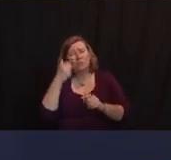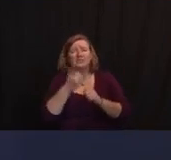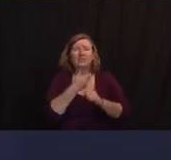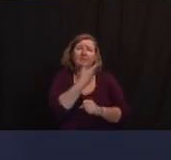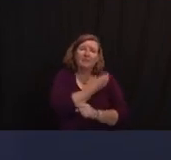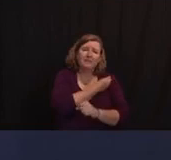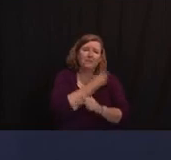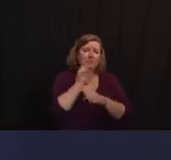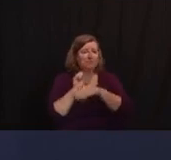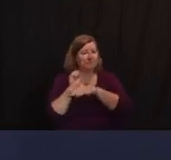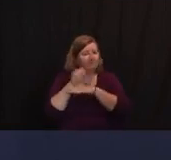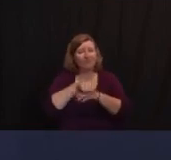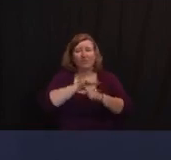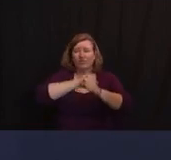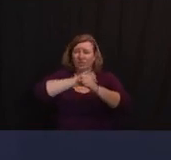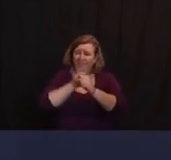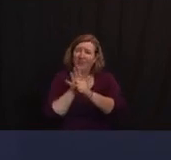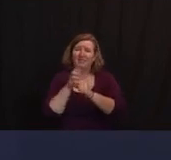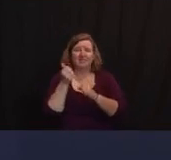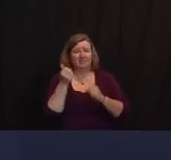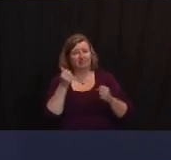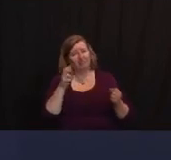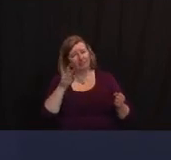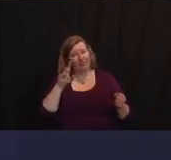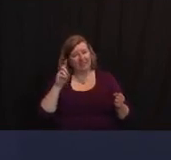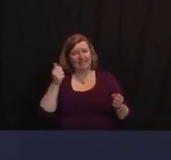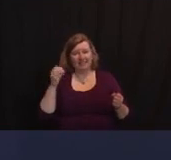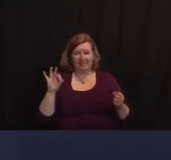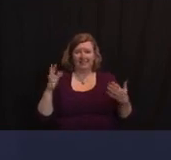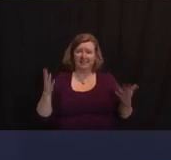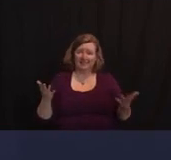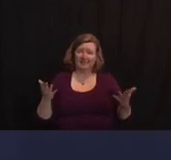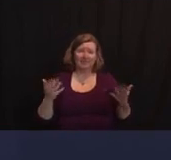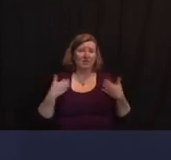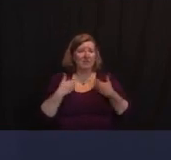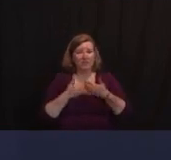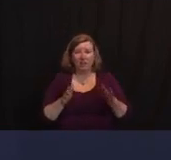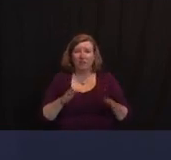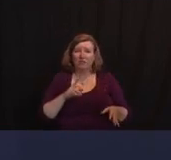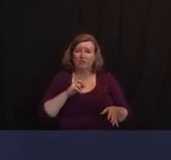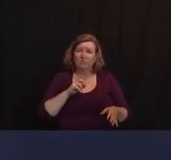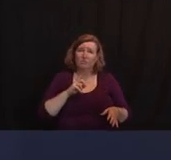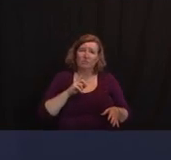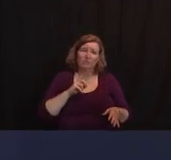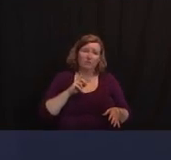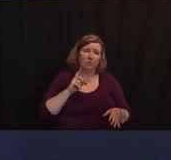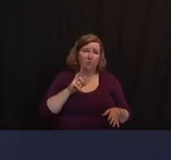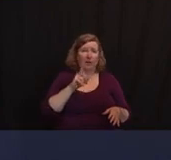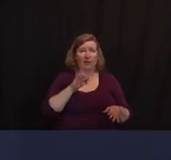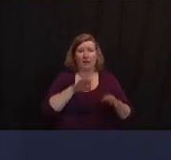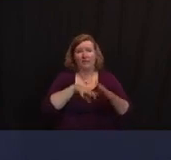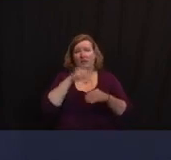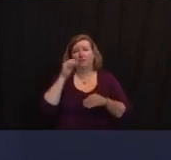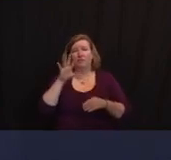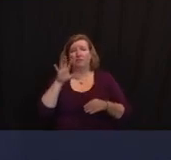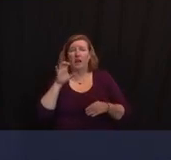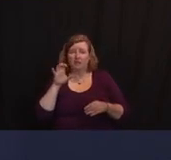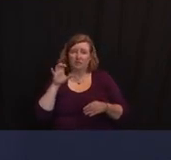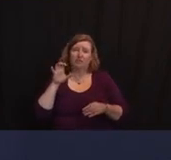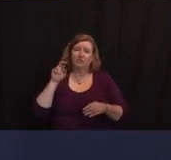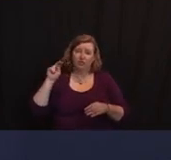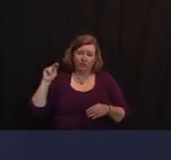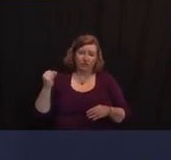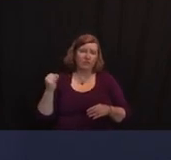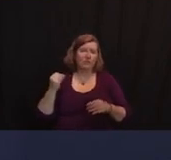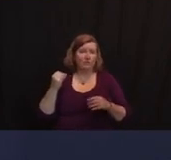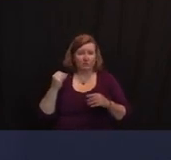in our state, where we have lost 1 in 500 New Jerseyans to this virus. We